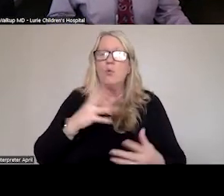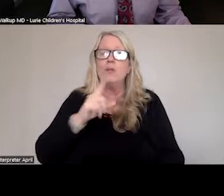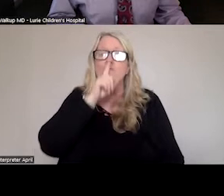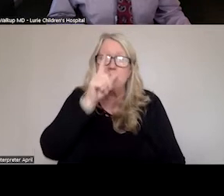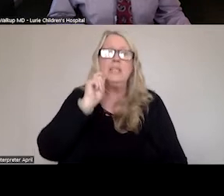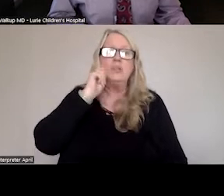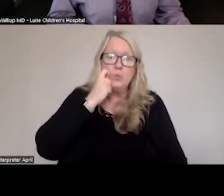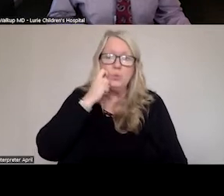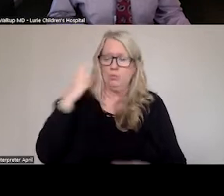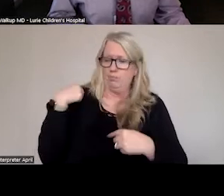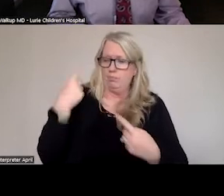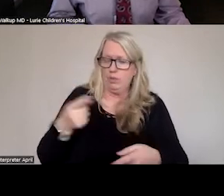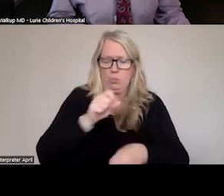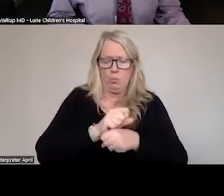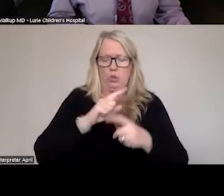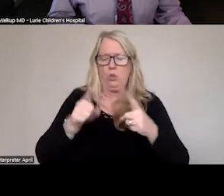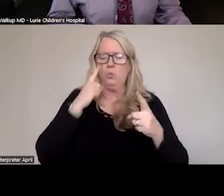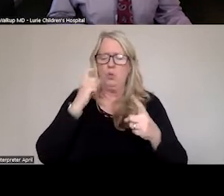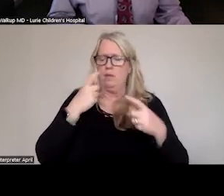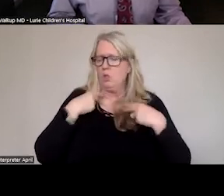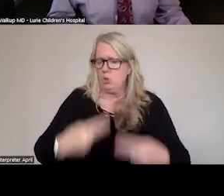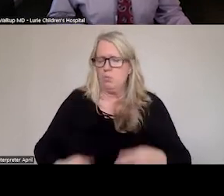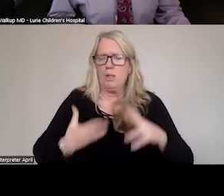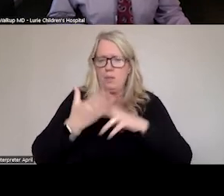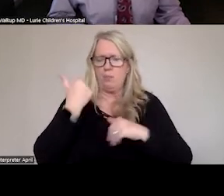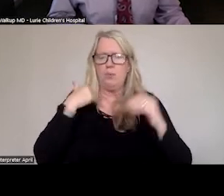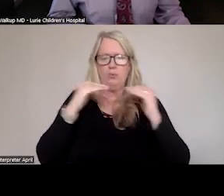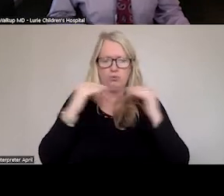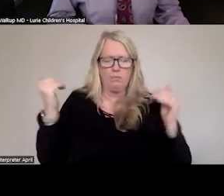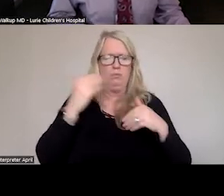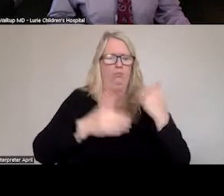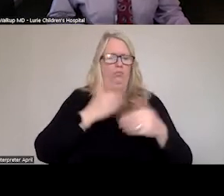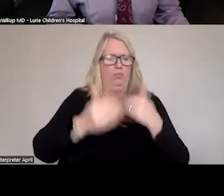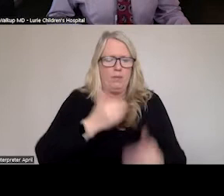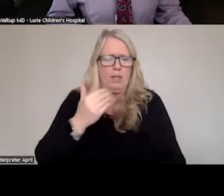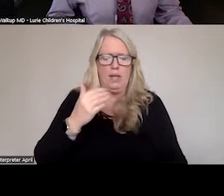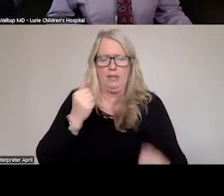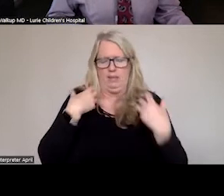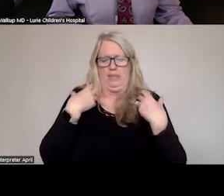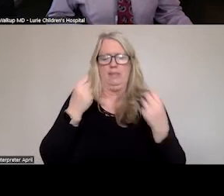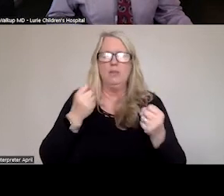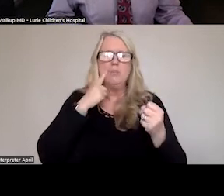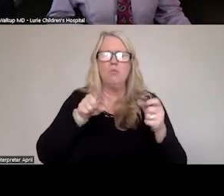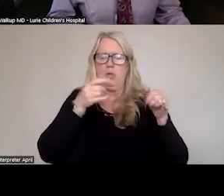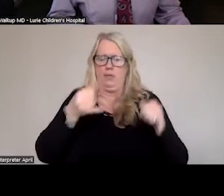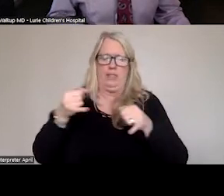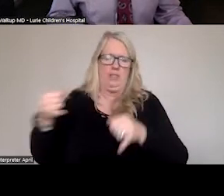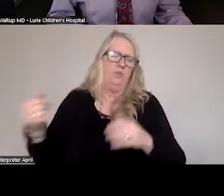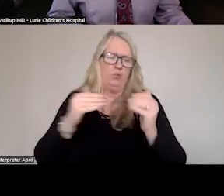in working with youth and healing through justice, is they go through a process of healing at that individual level.